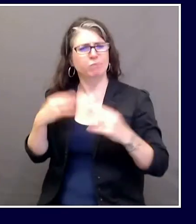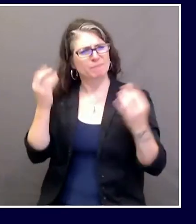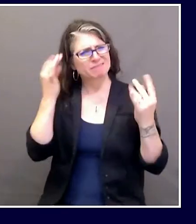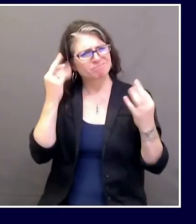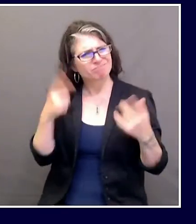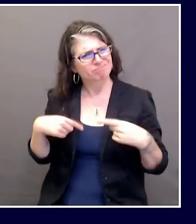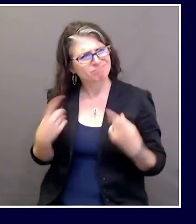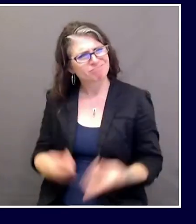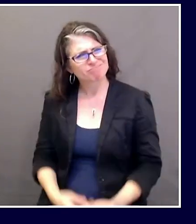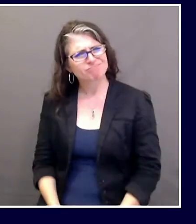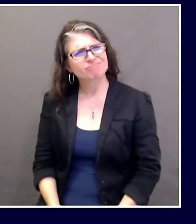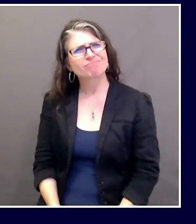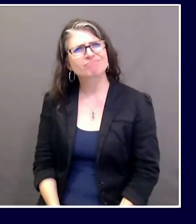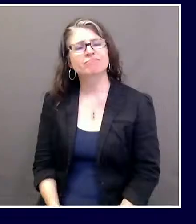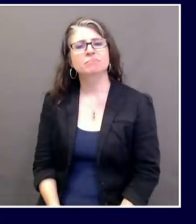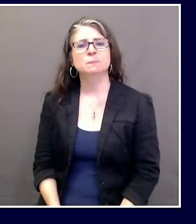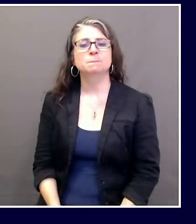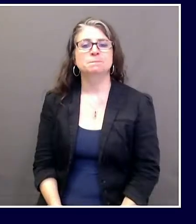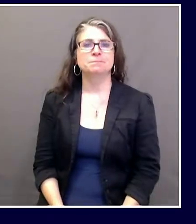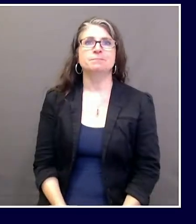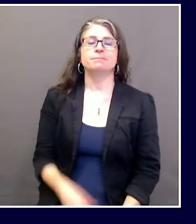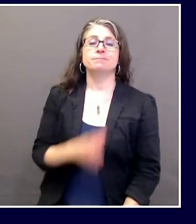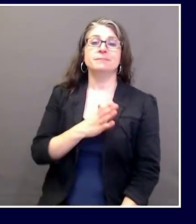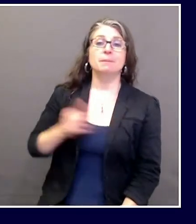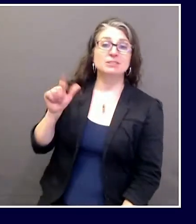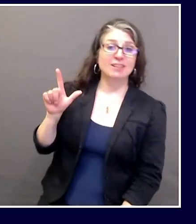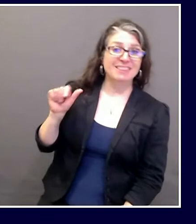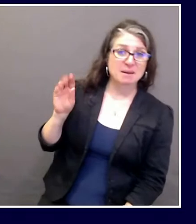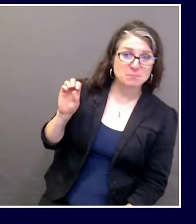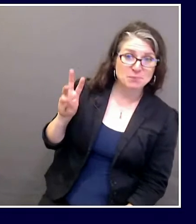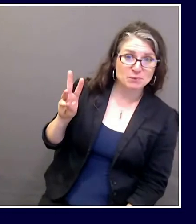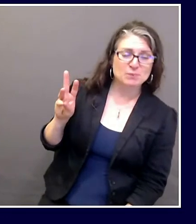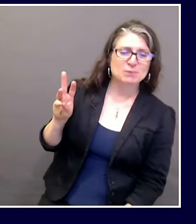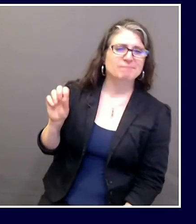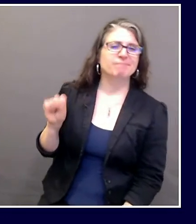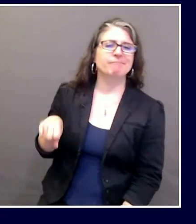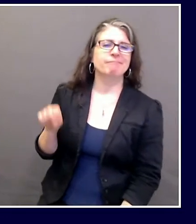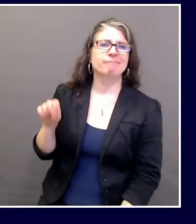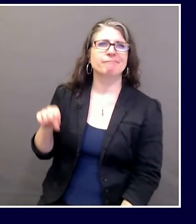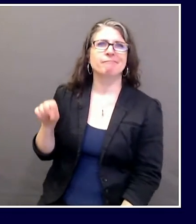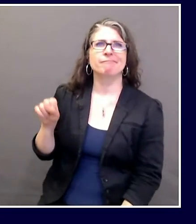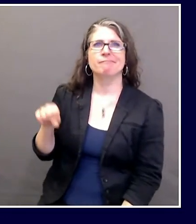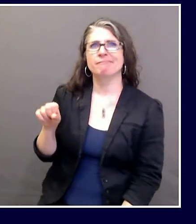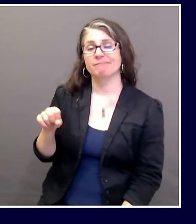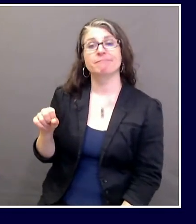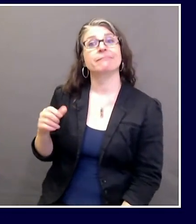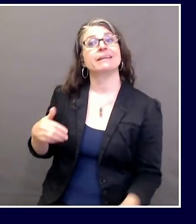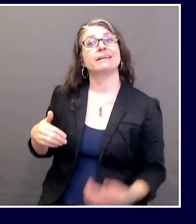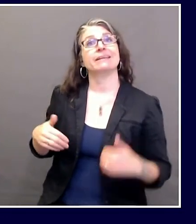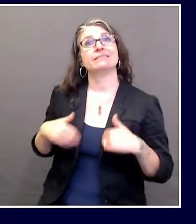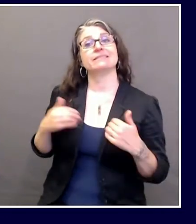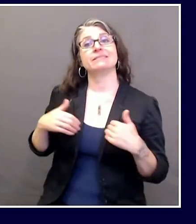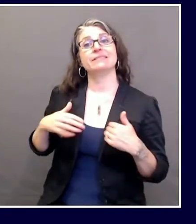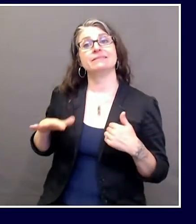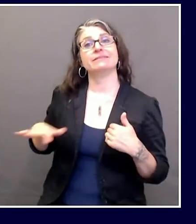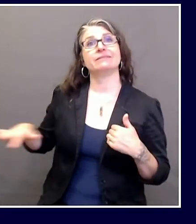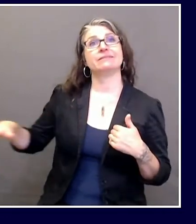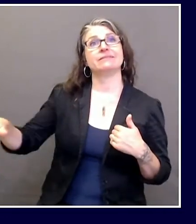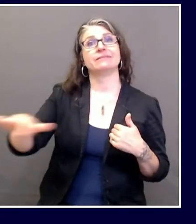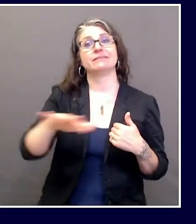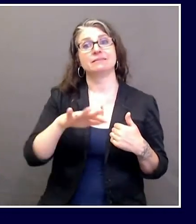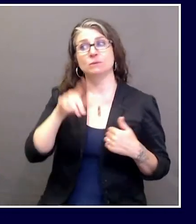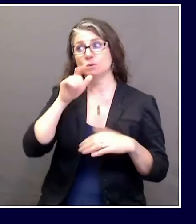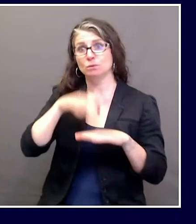moving out now that there is a vaccine authorized for youth on more youth-focused advertising, including having